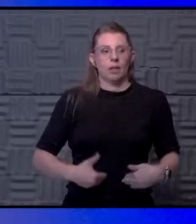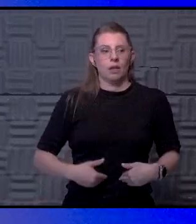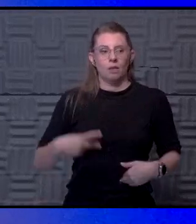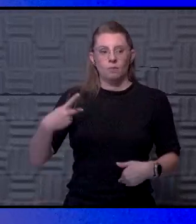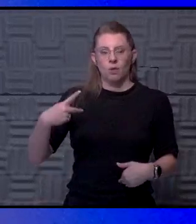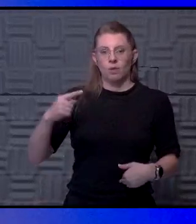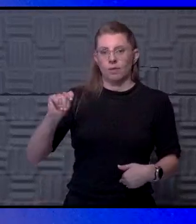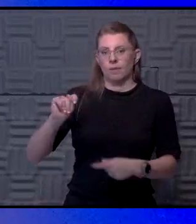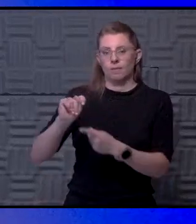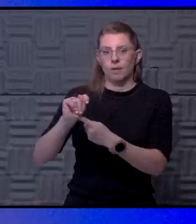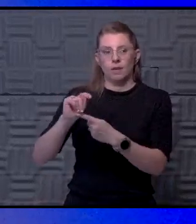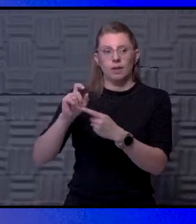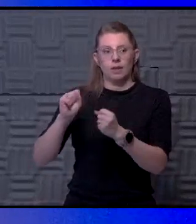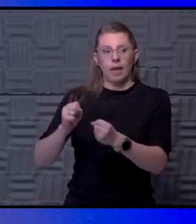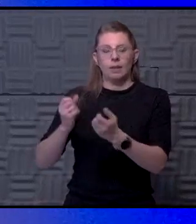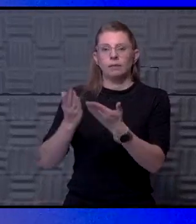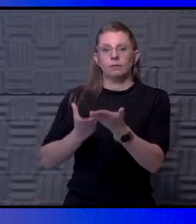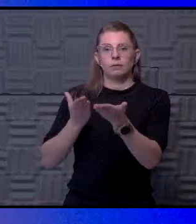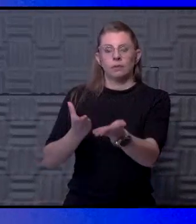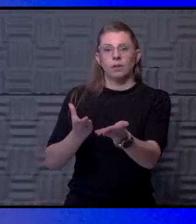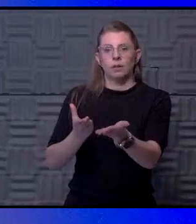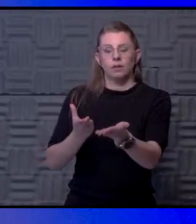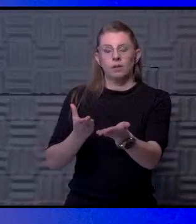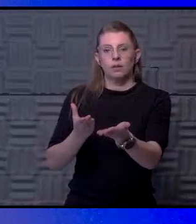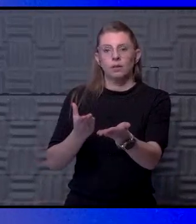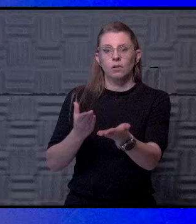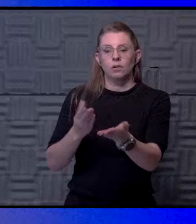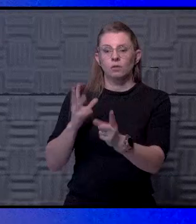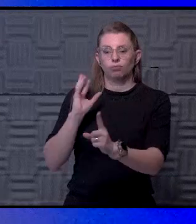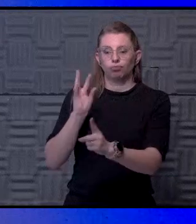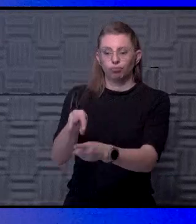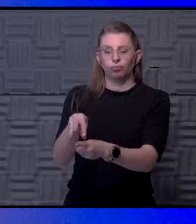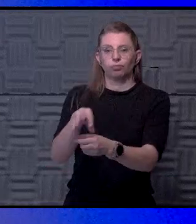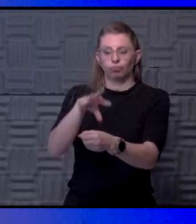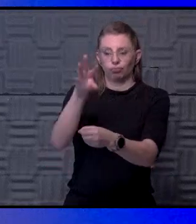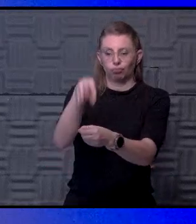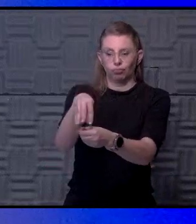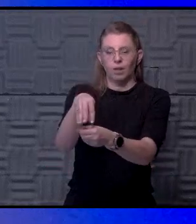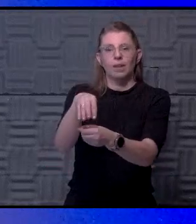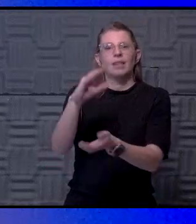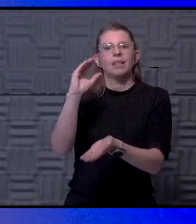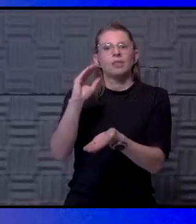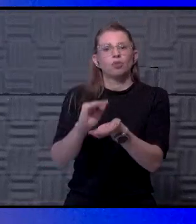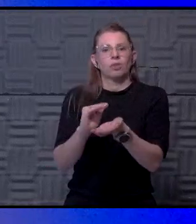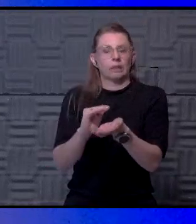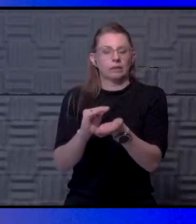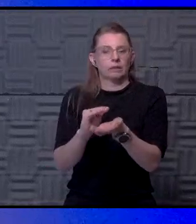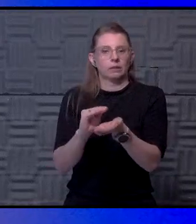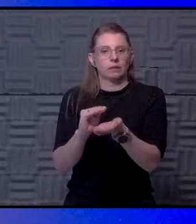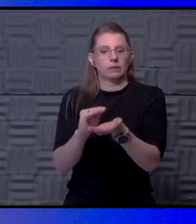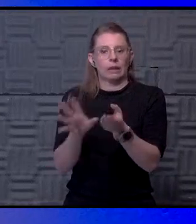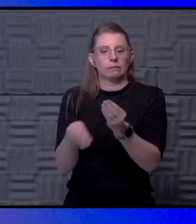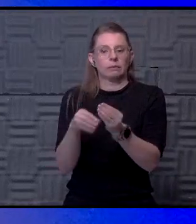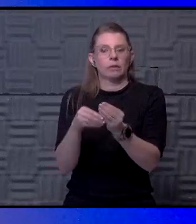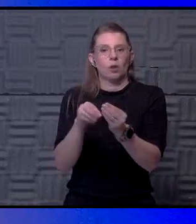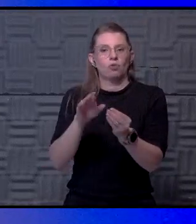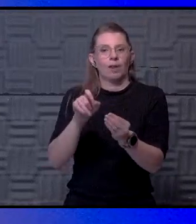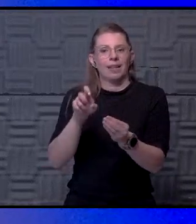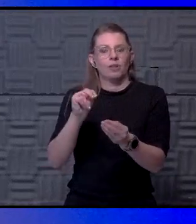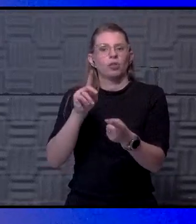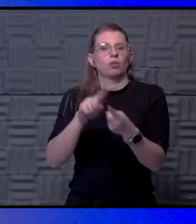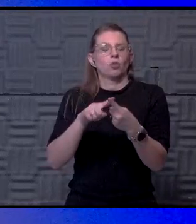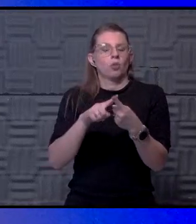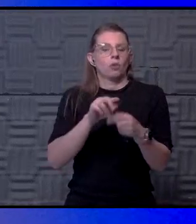can deliver the radiation in a much more targeted, focused manner, and significantly decreasing the amount of excess radiation to normal healthy